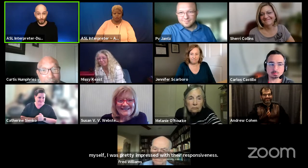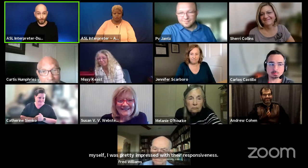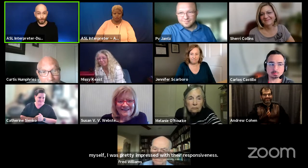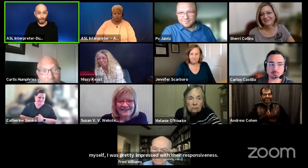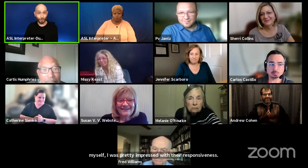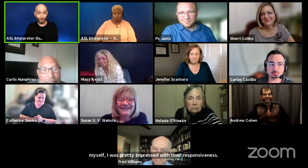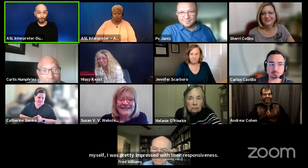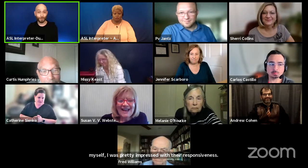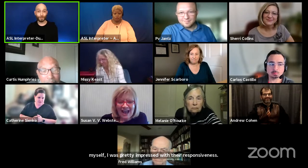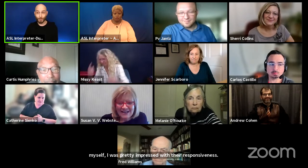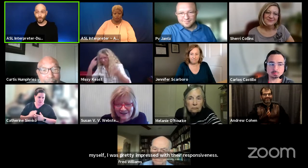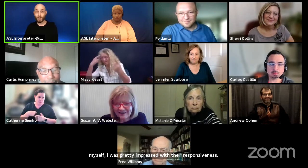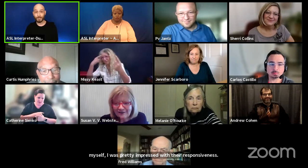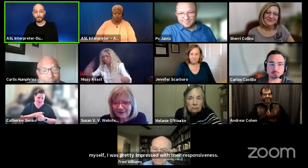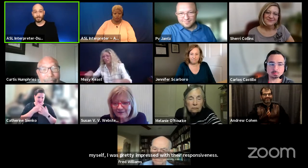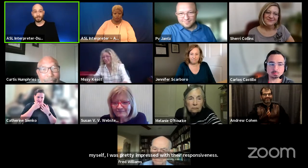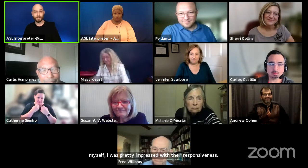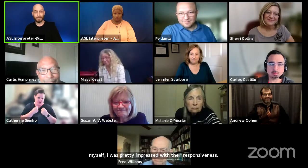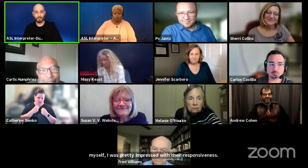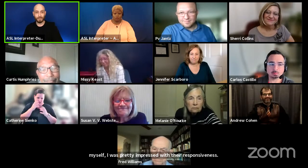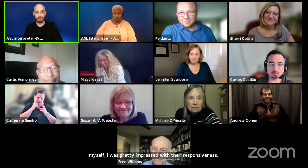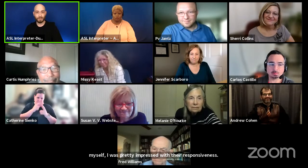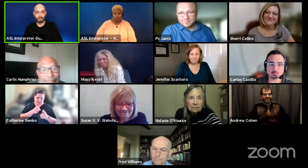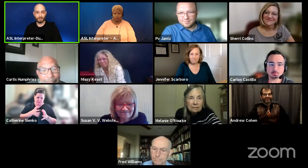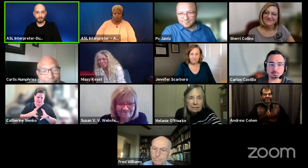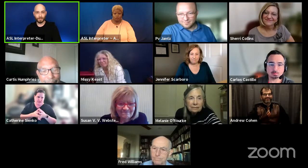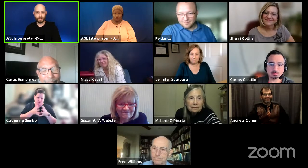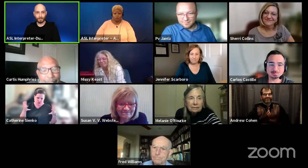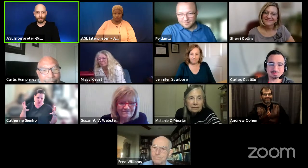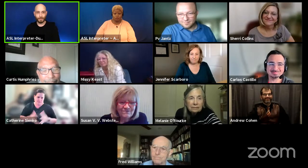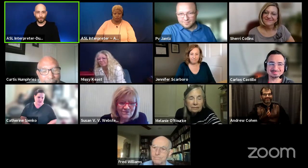support you in whatever you want.